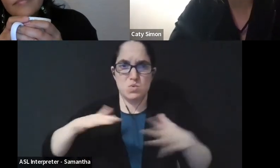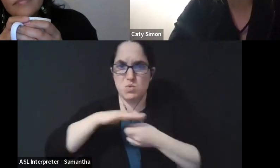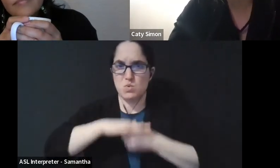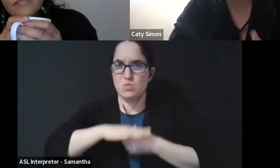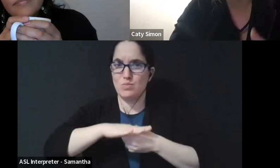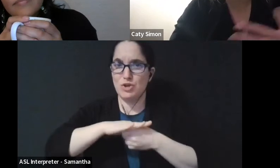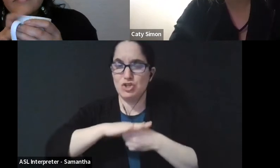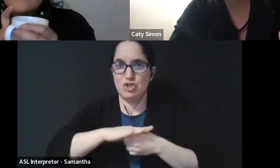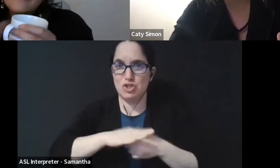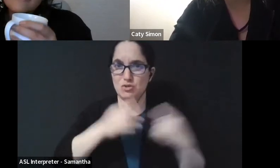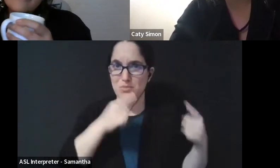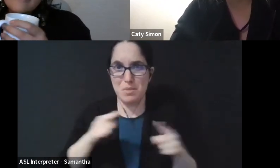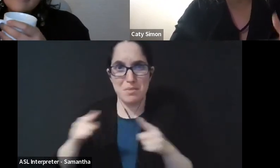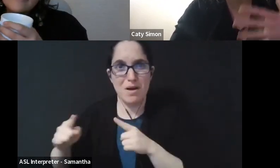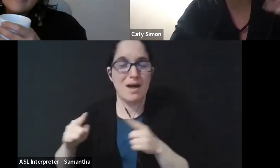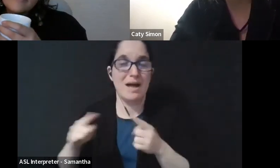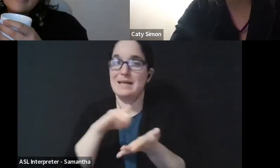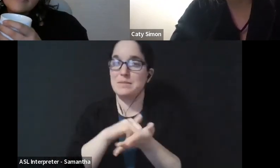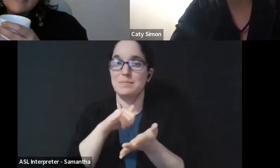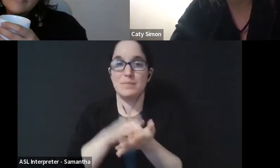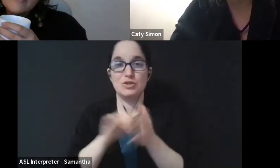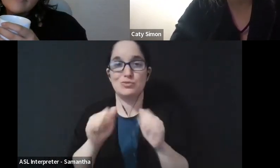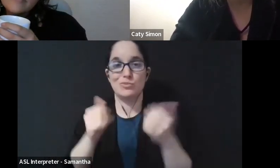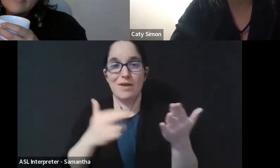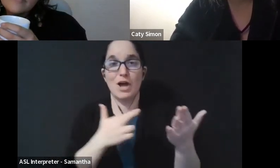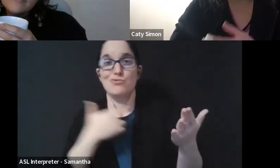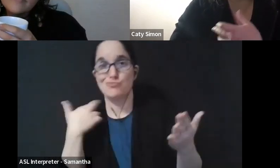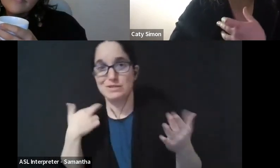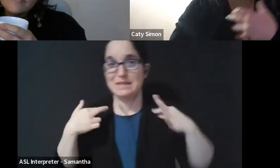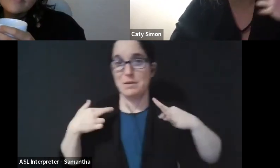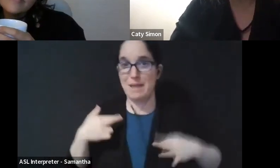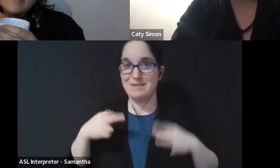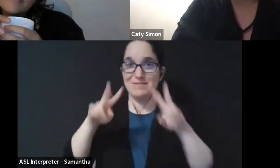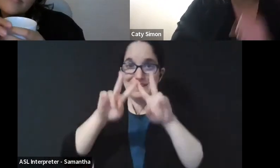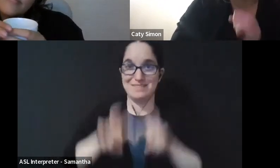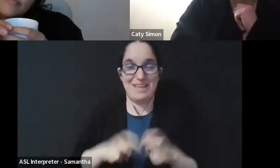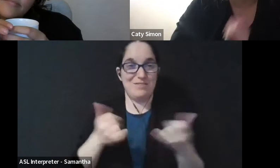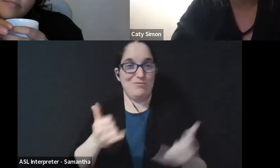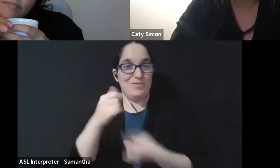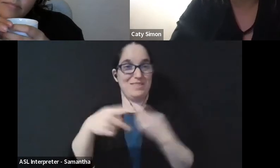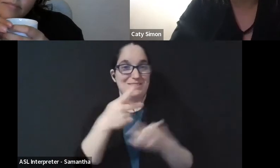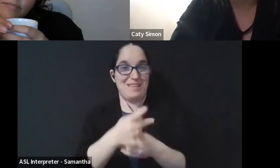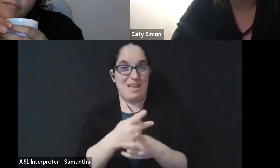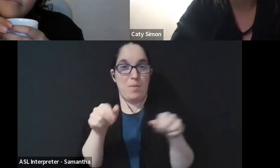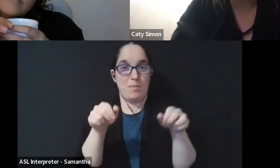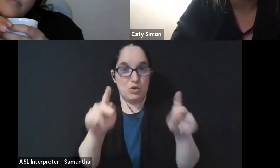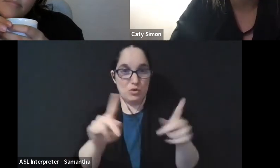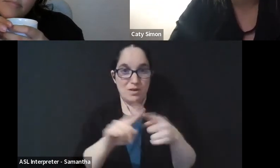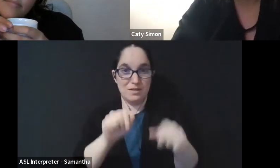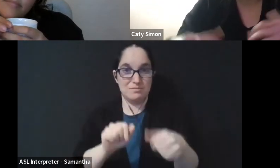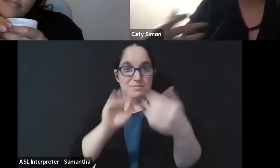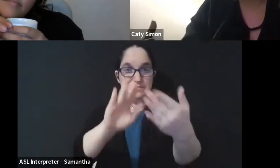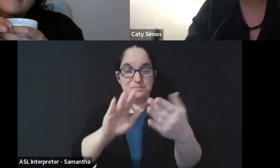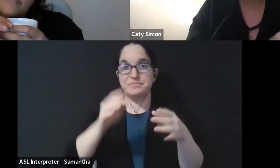without fully being able to do an informed risk-benefit analysis of the opportunity. They approach me as an individual, creating